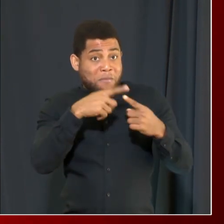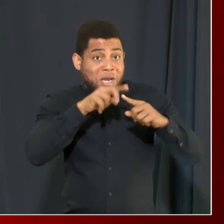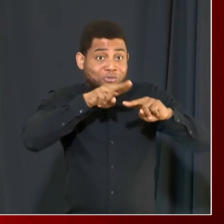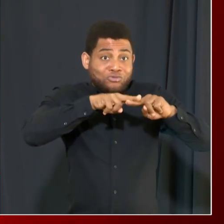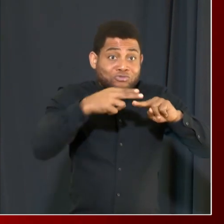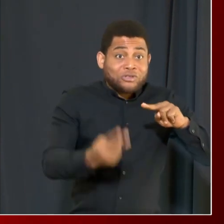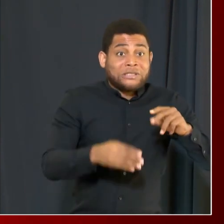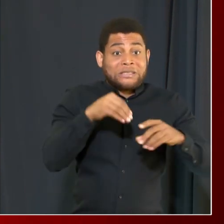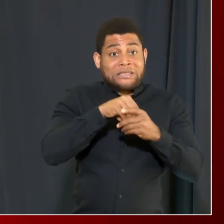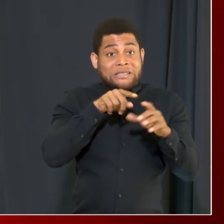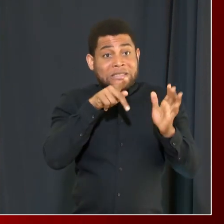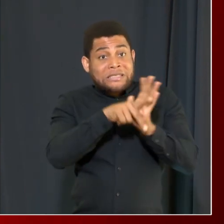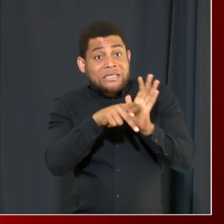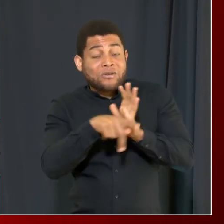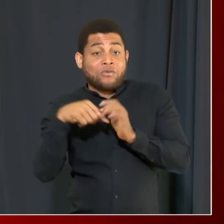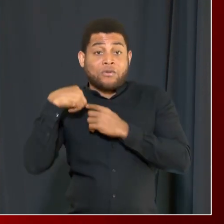from